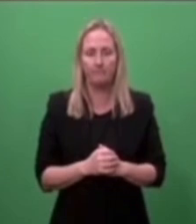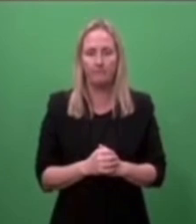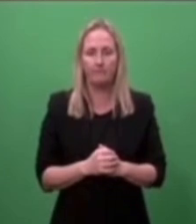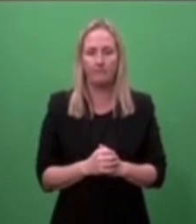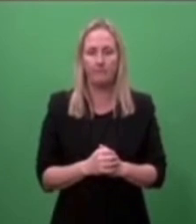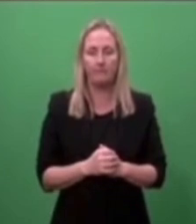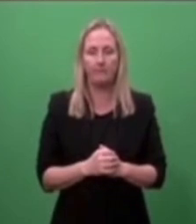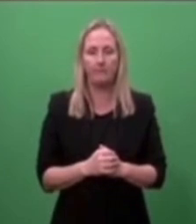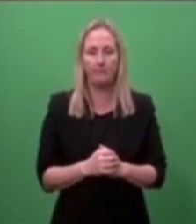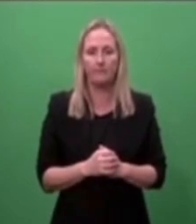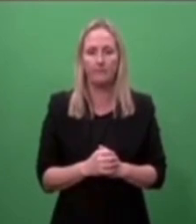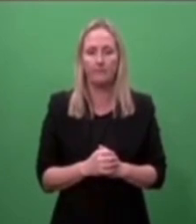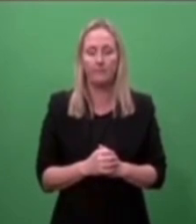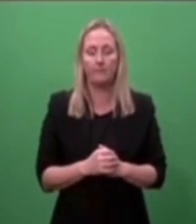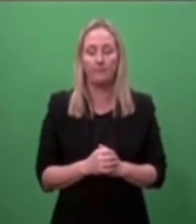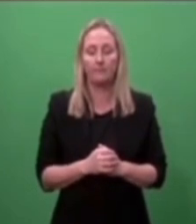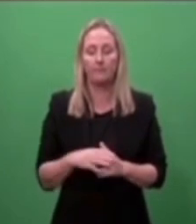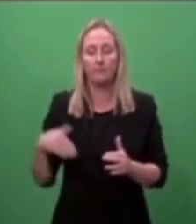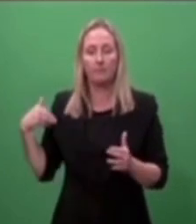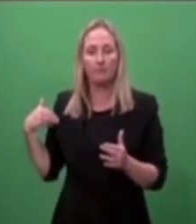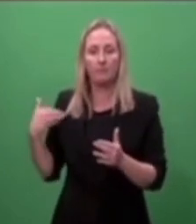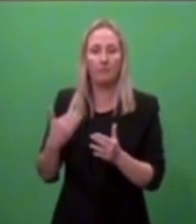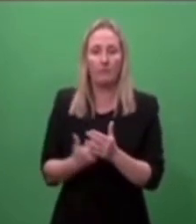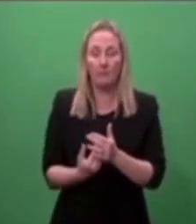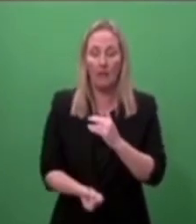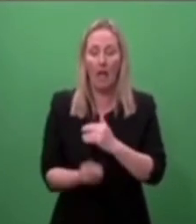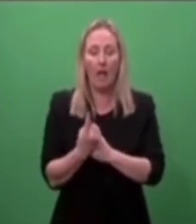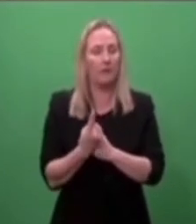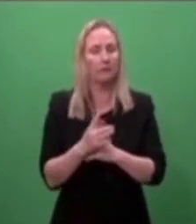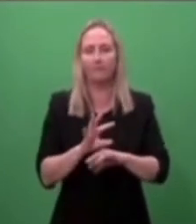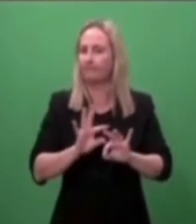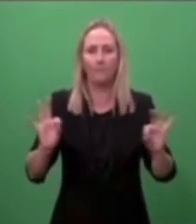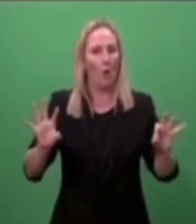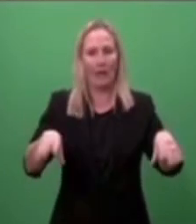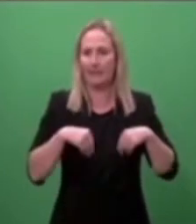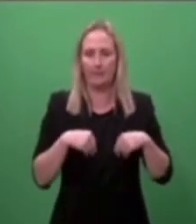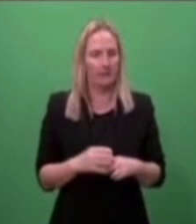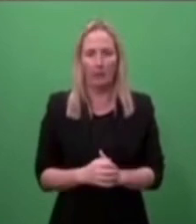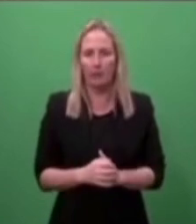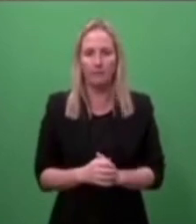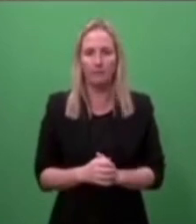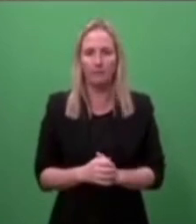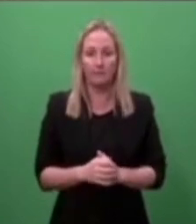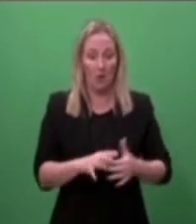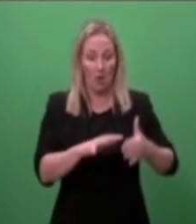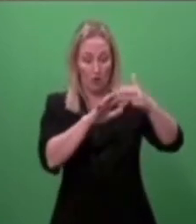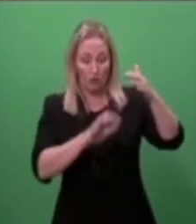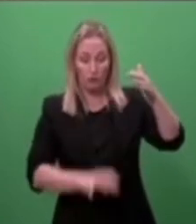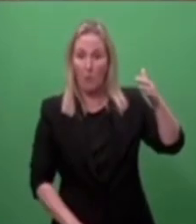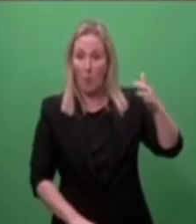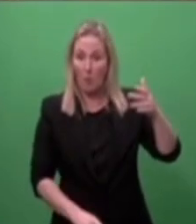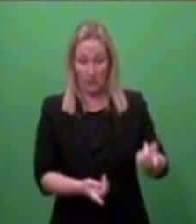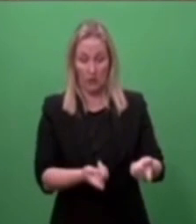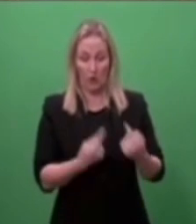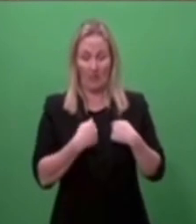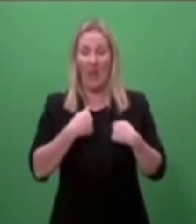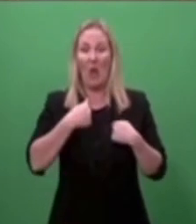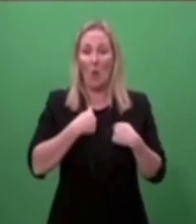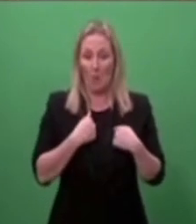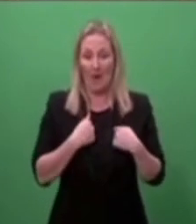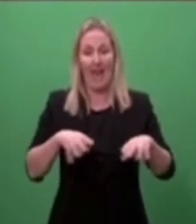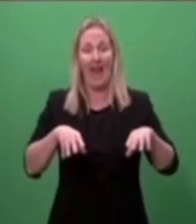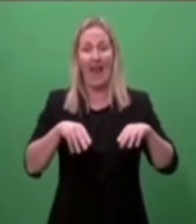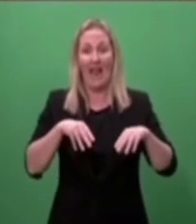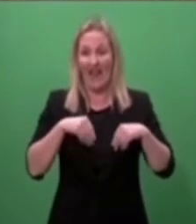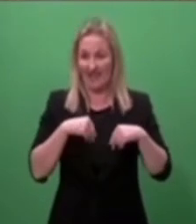What has happened is clearly unacceptable. This report tells us that we tolerated rape and